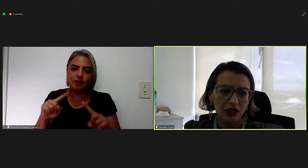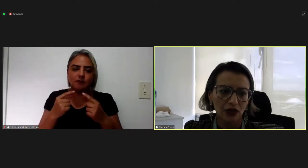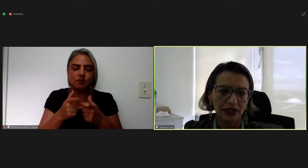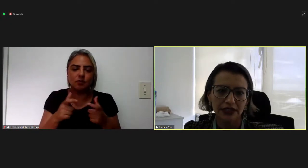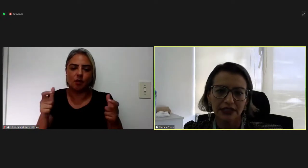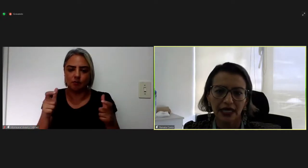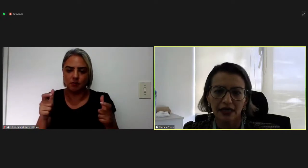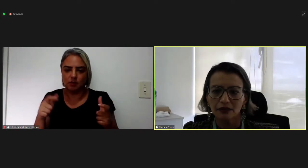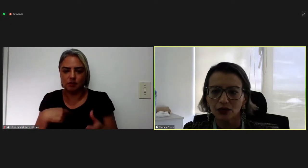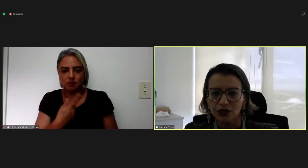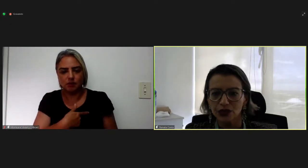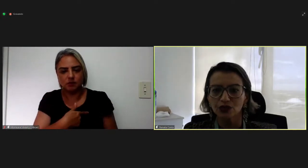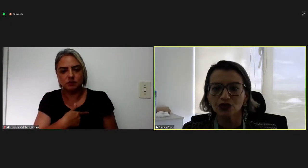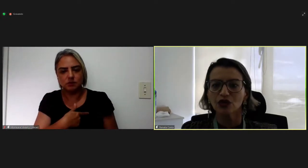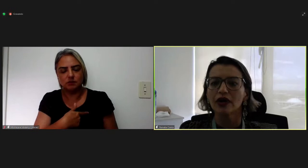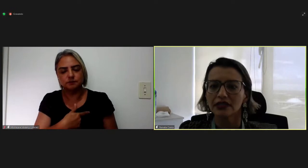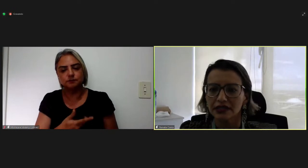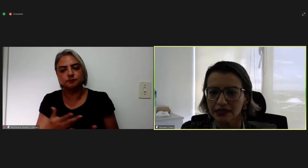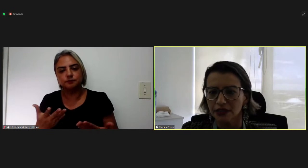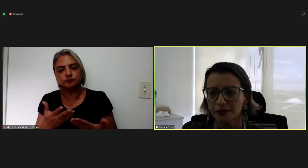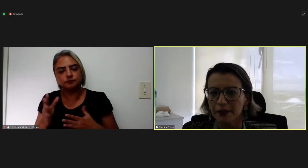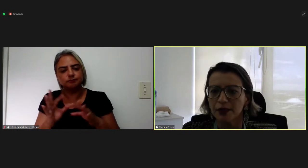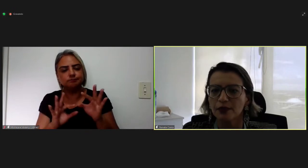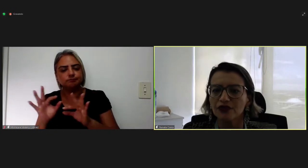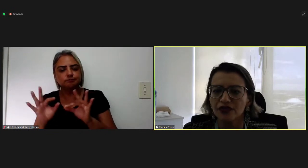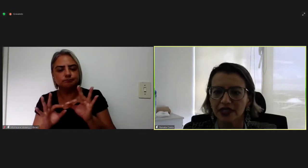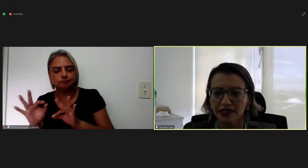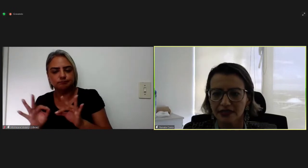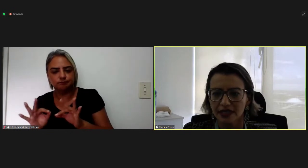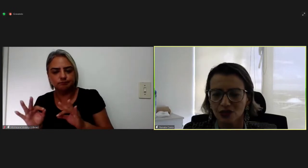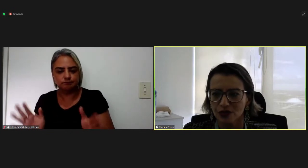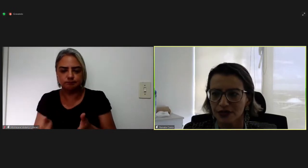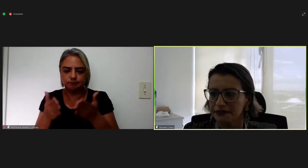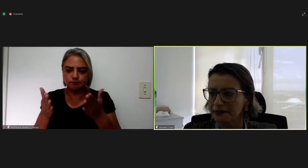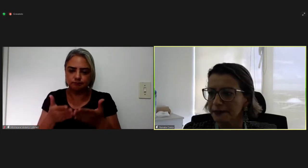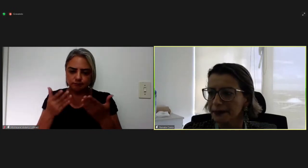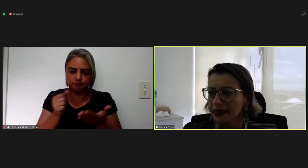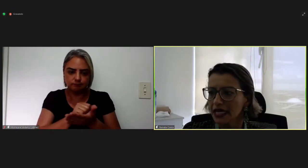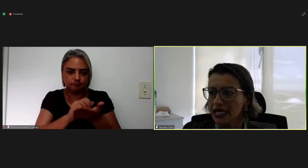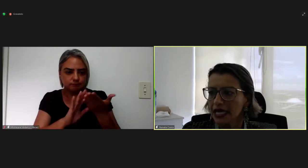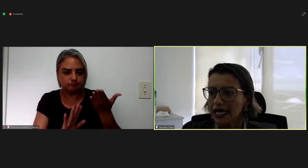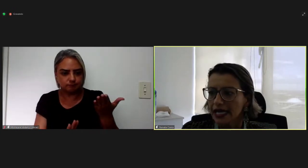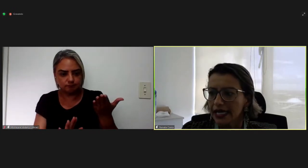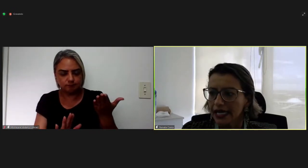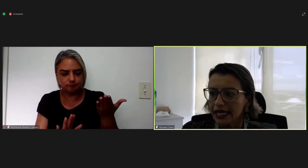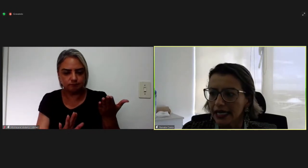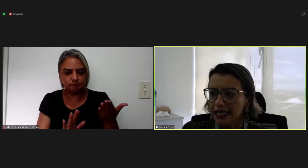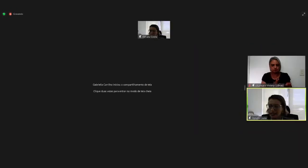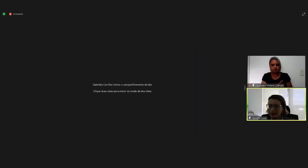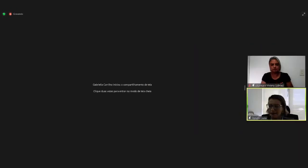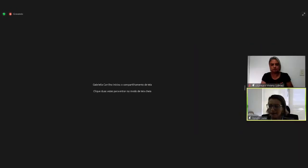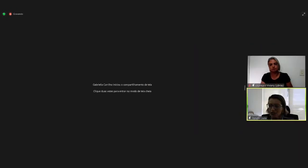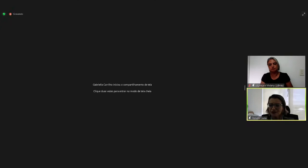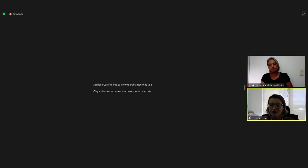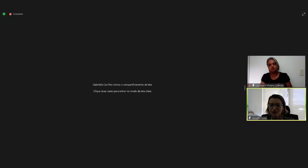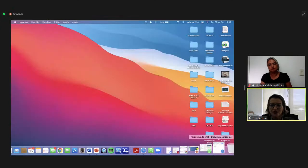still is a big challenge for us to be organized to promote these actions.